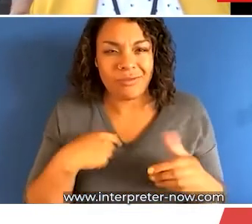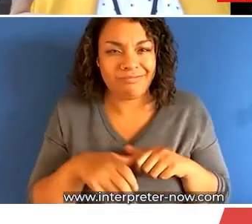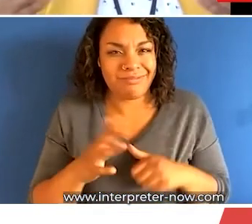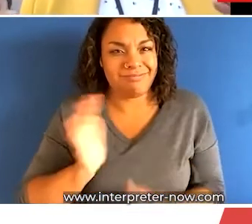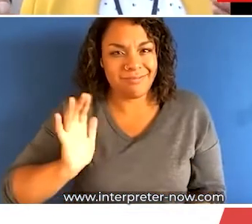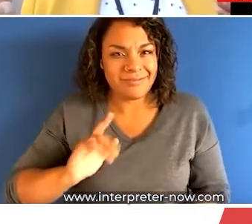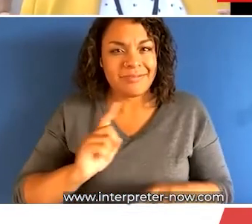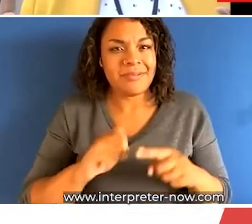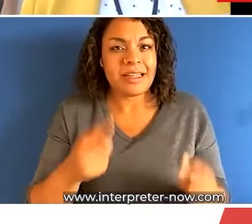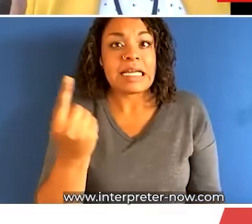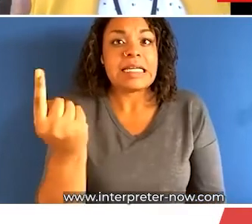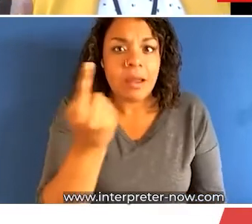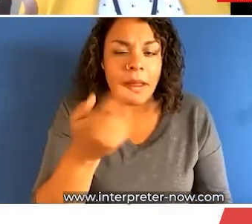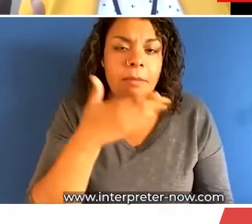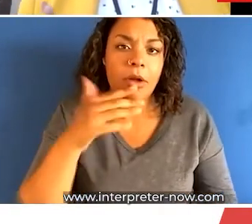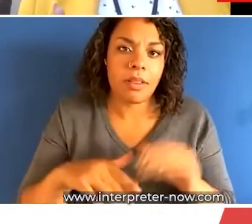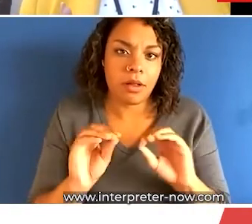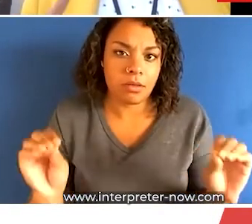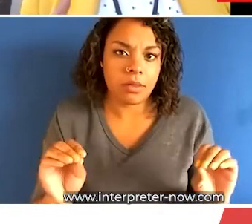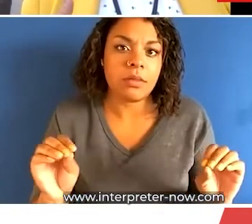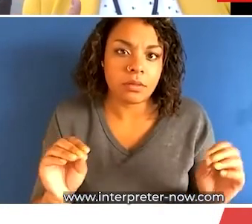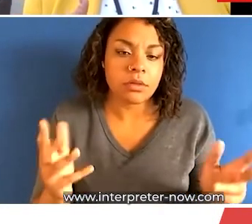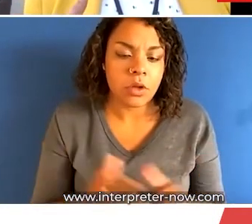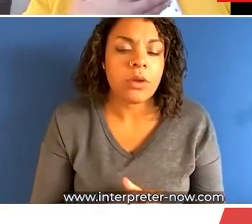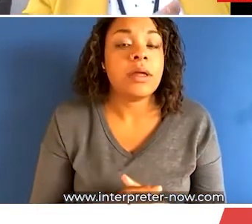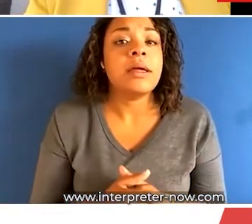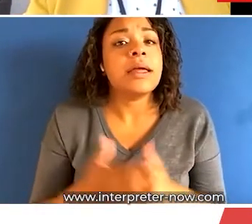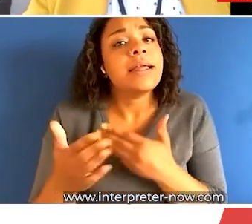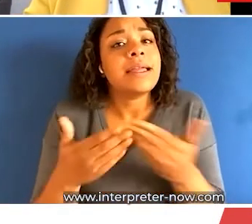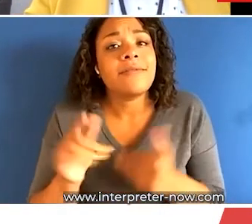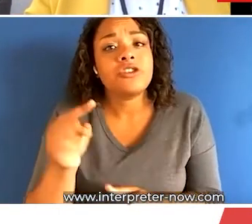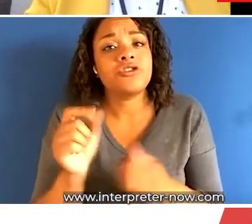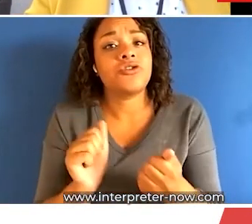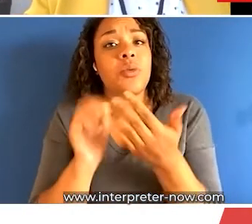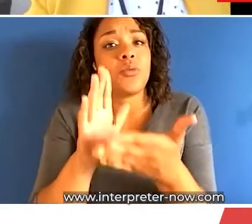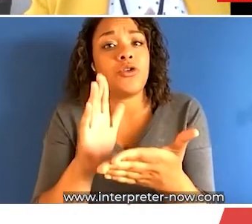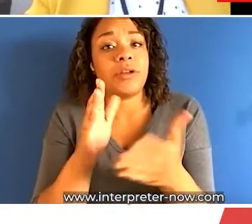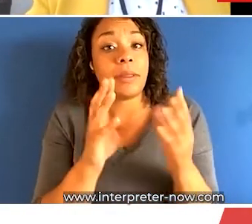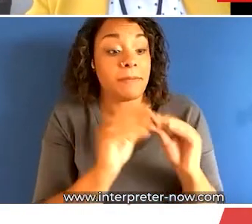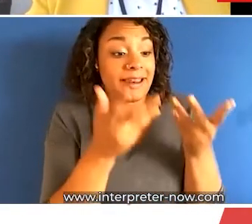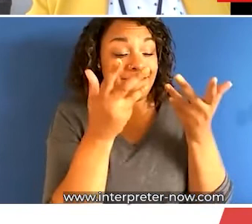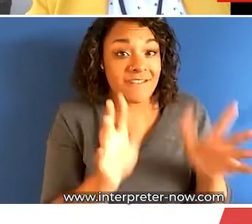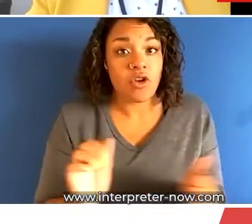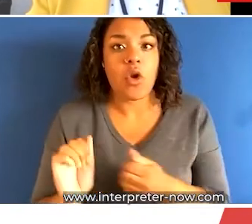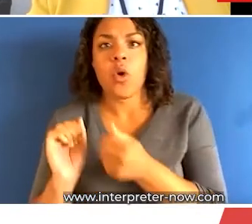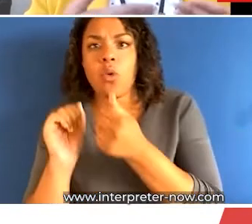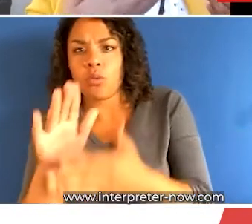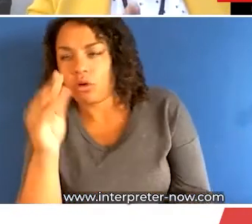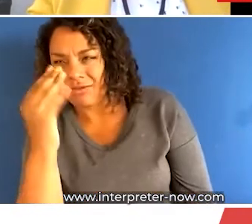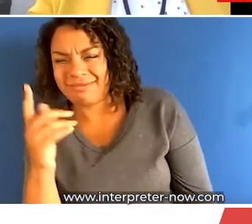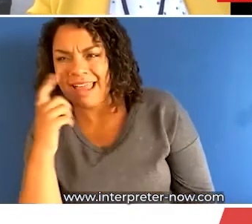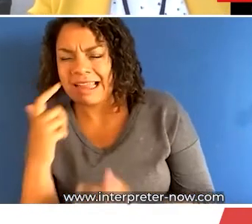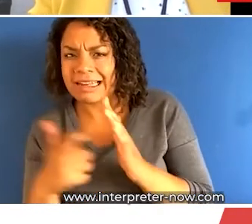is better than absolutely nothing. And even if it's just approaching the person after the meeting and acknowledging what happened